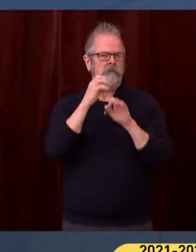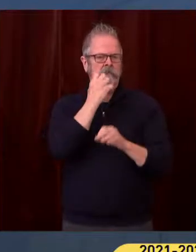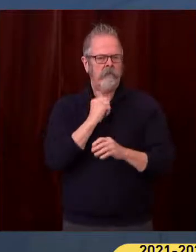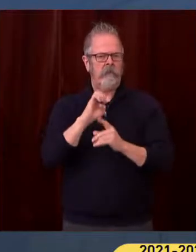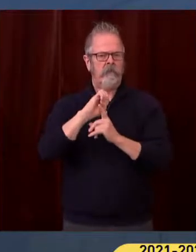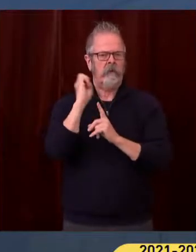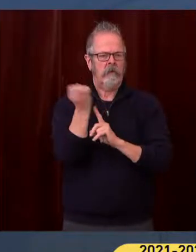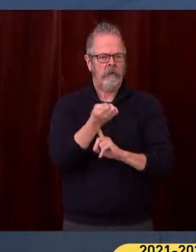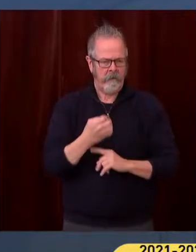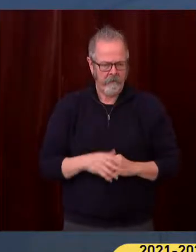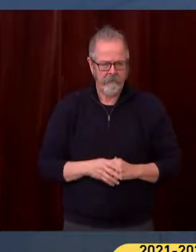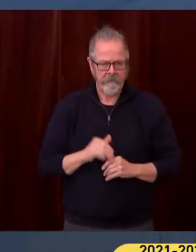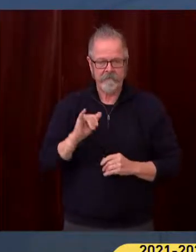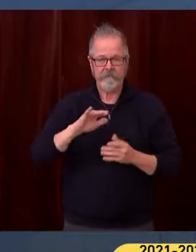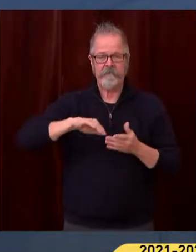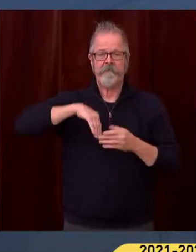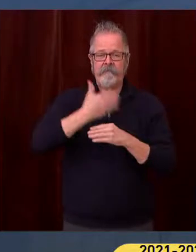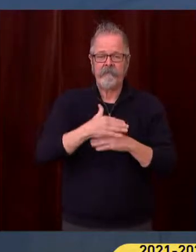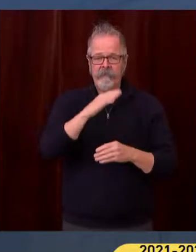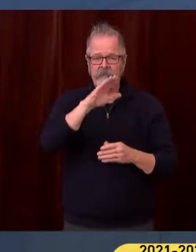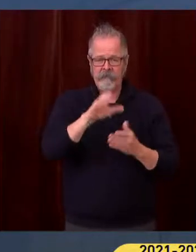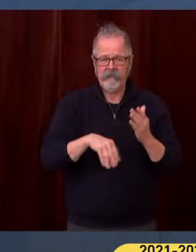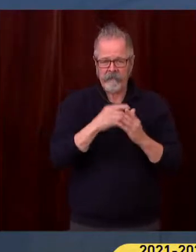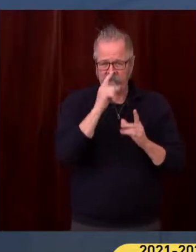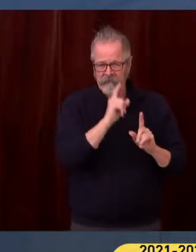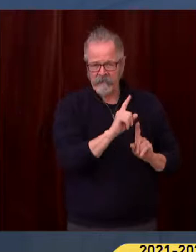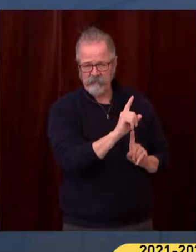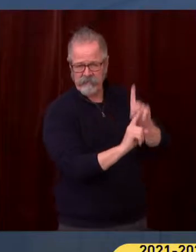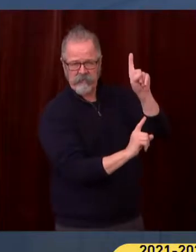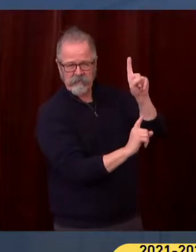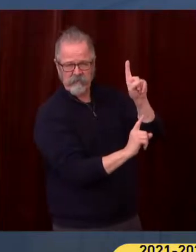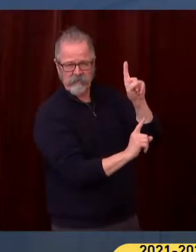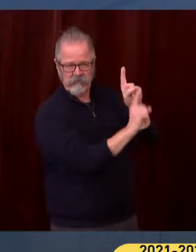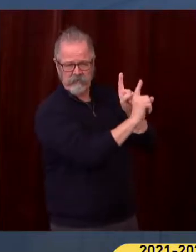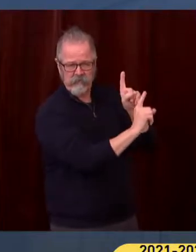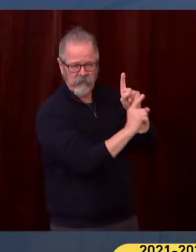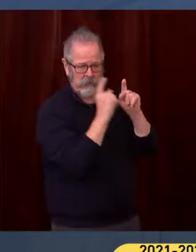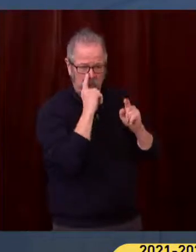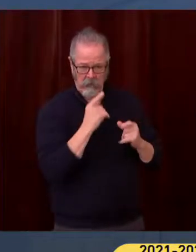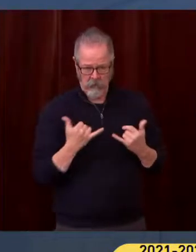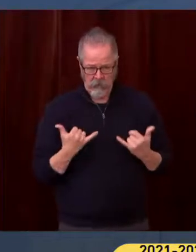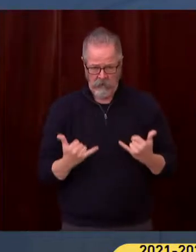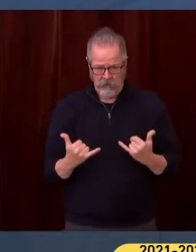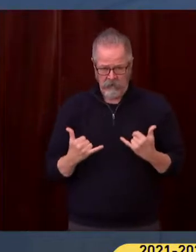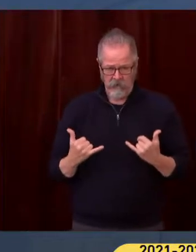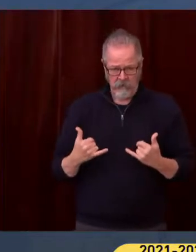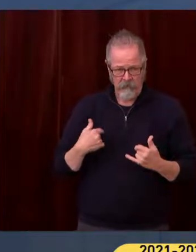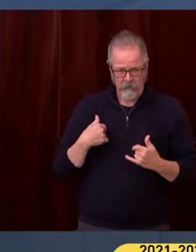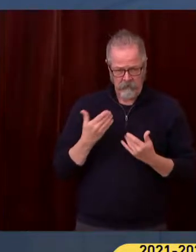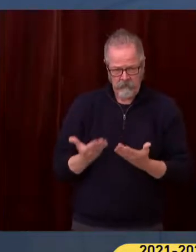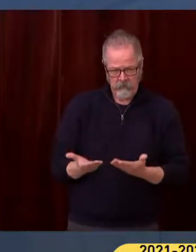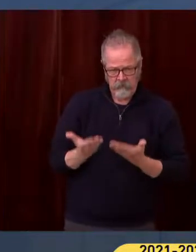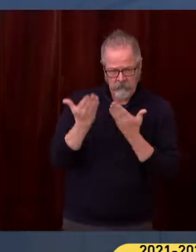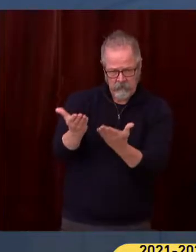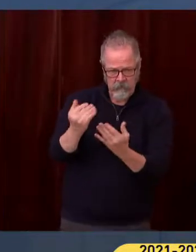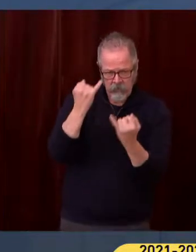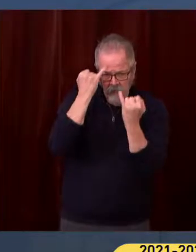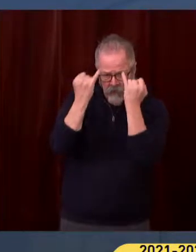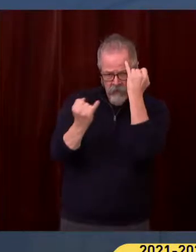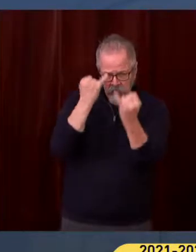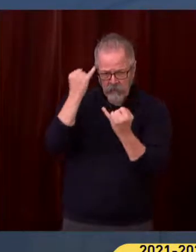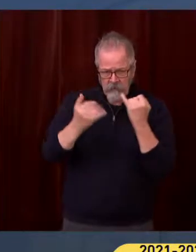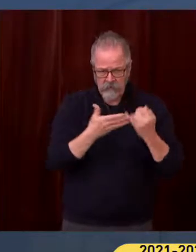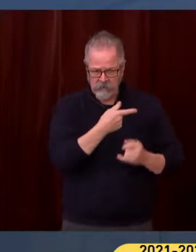the bar on the left shows our current emissions level of 84 million metric tons. We're